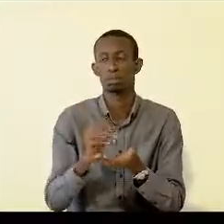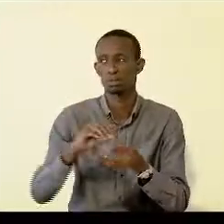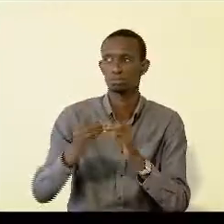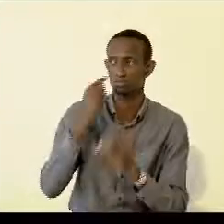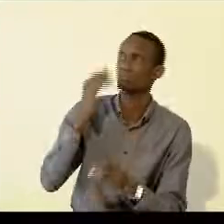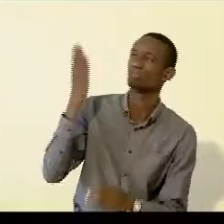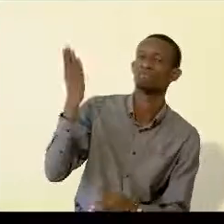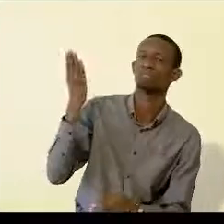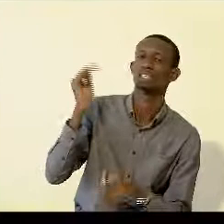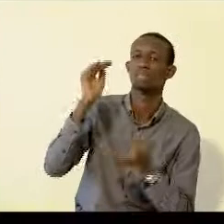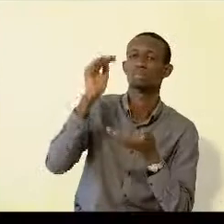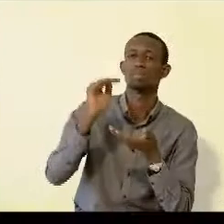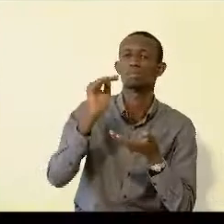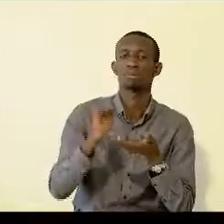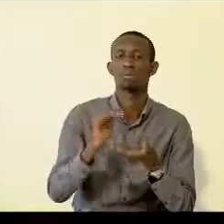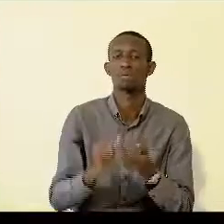very clear. You can see that.